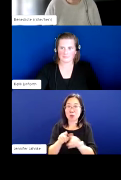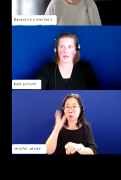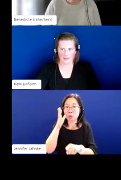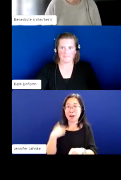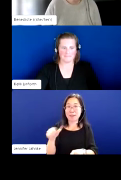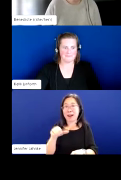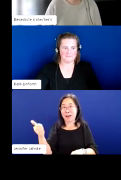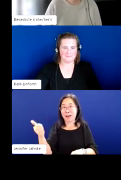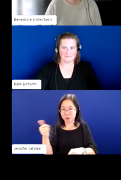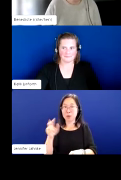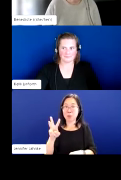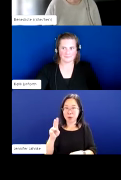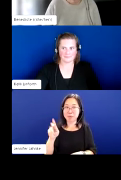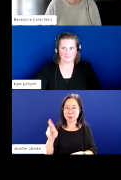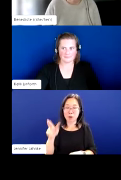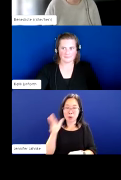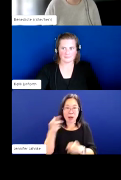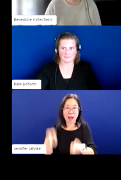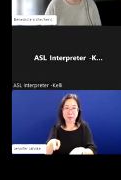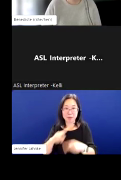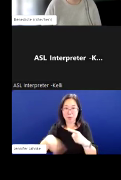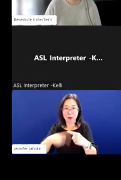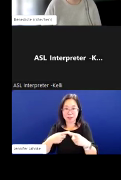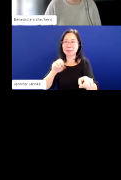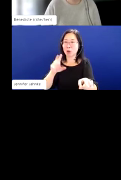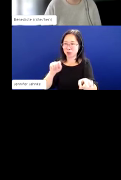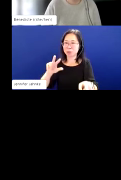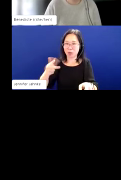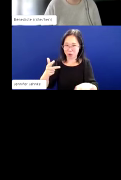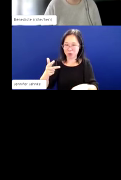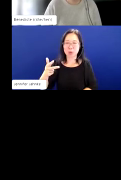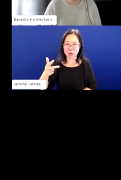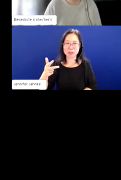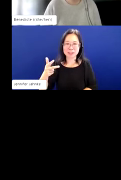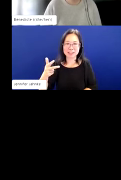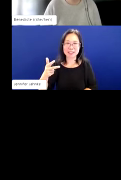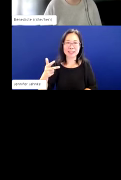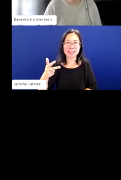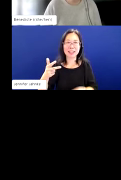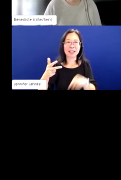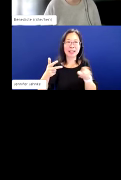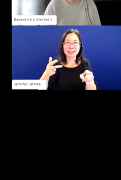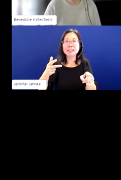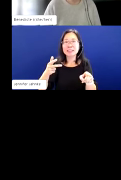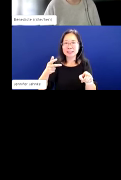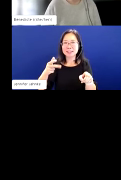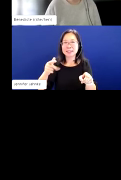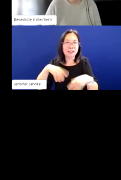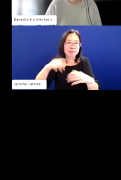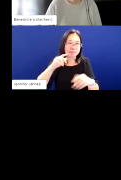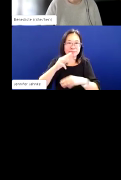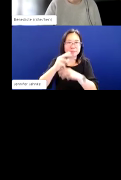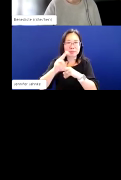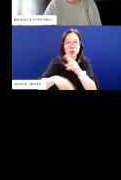mentioned around October 1st is International Day of Older Persons. We're hosting an event on the